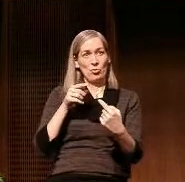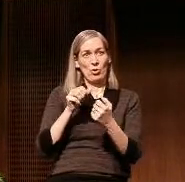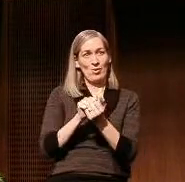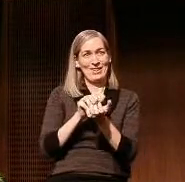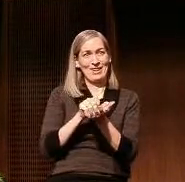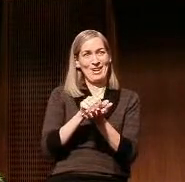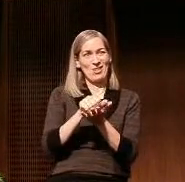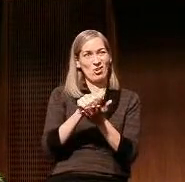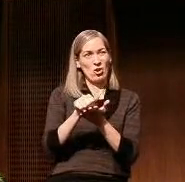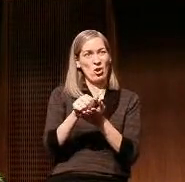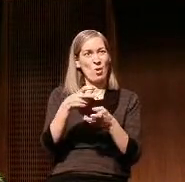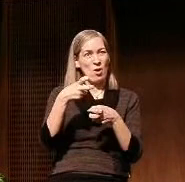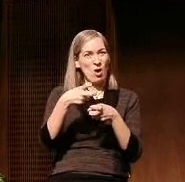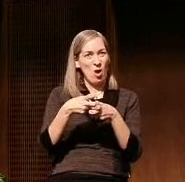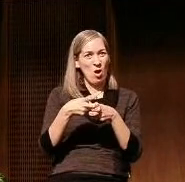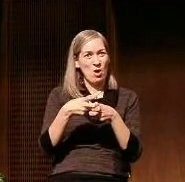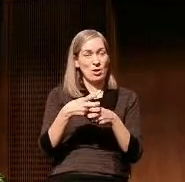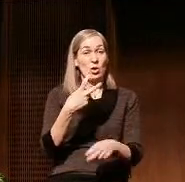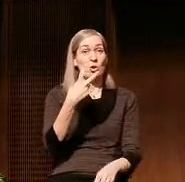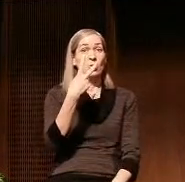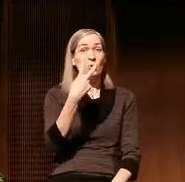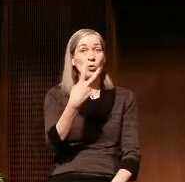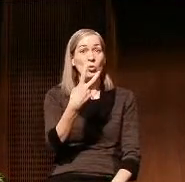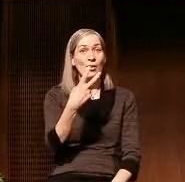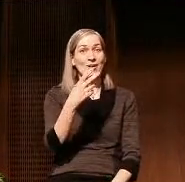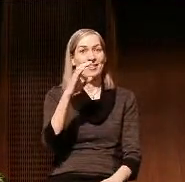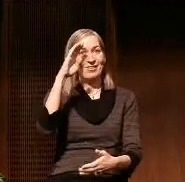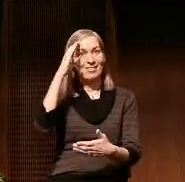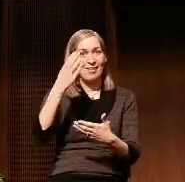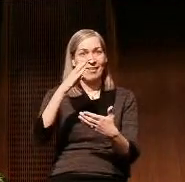They lost two sons to cancer.